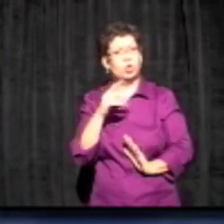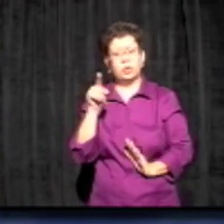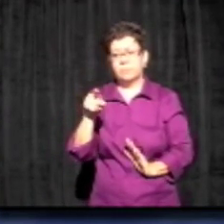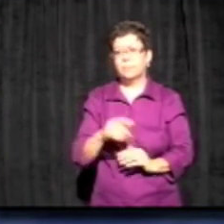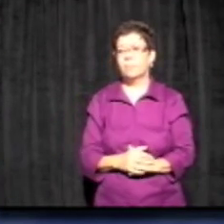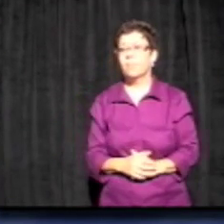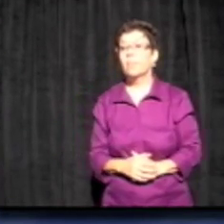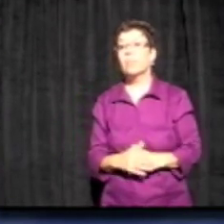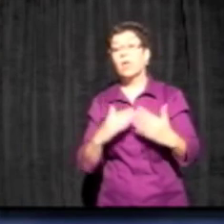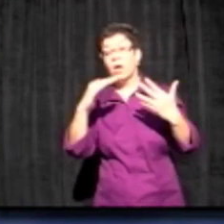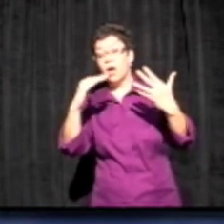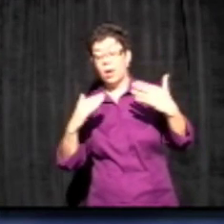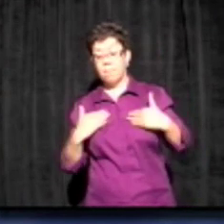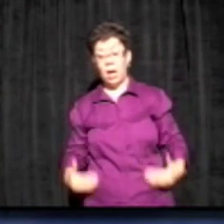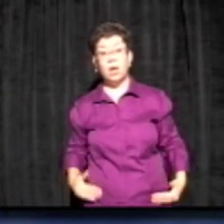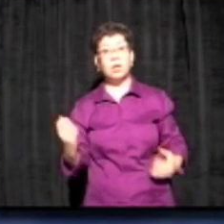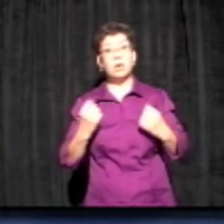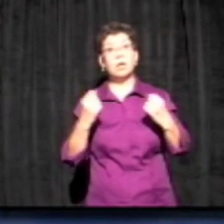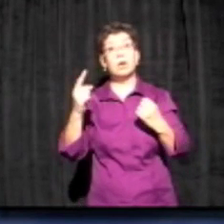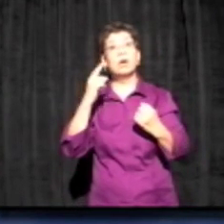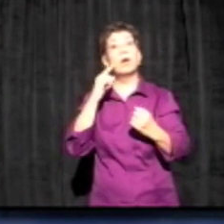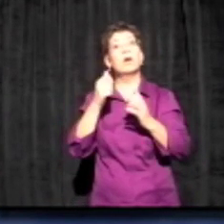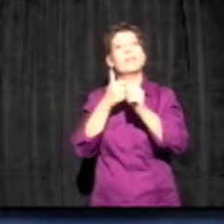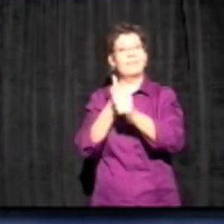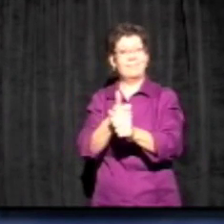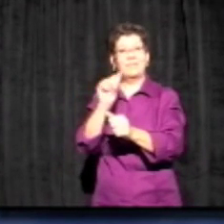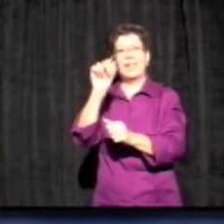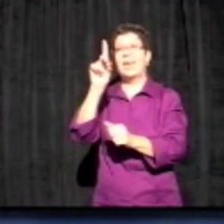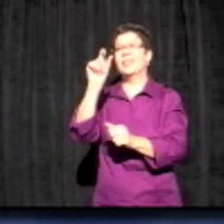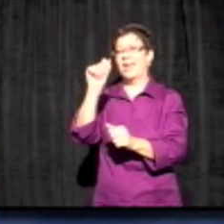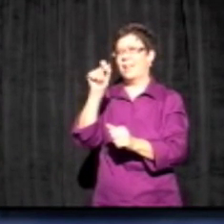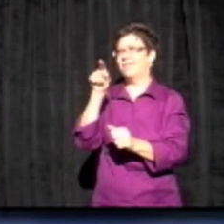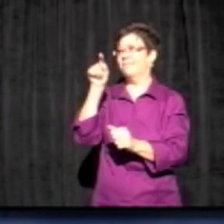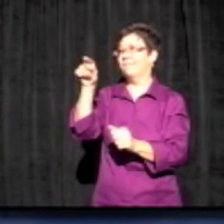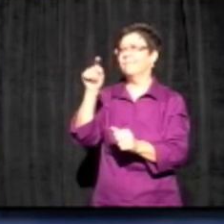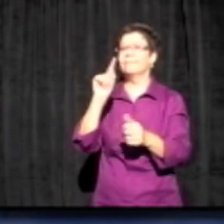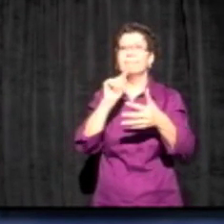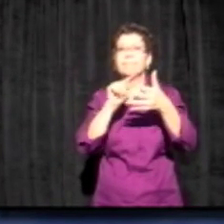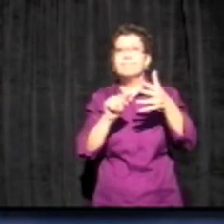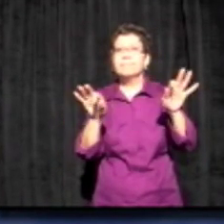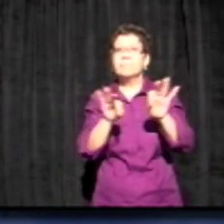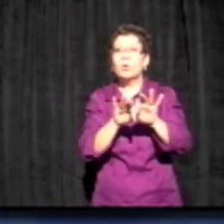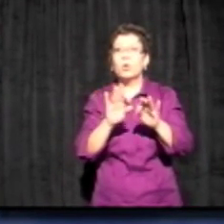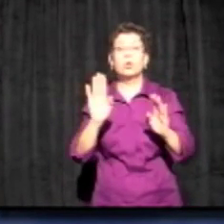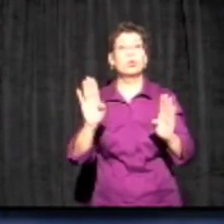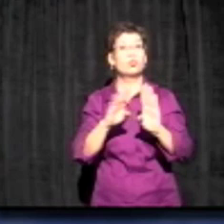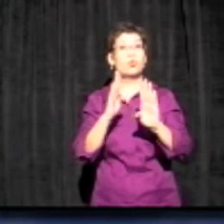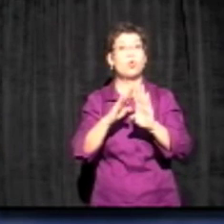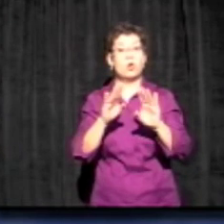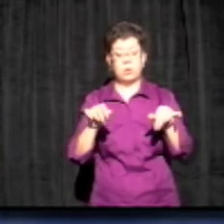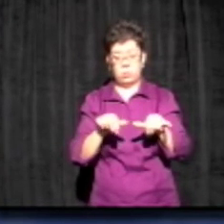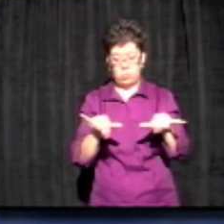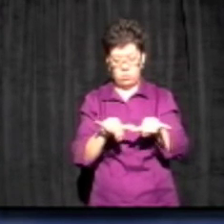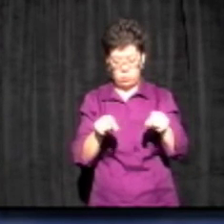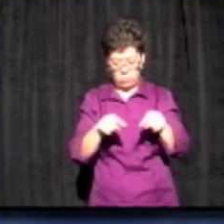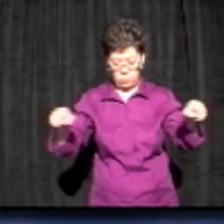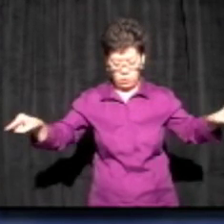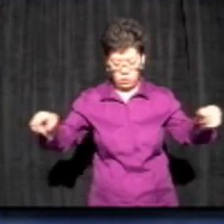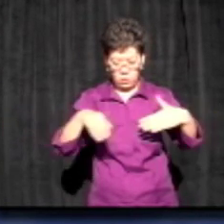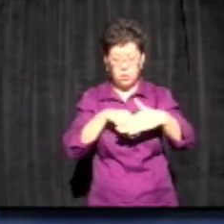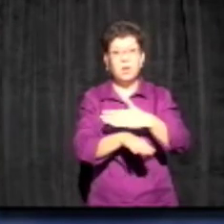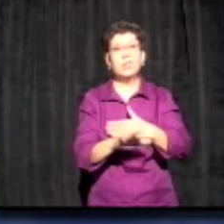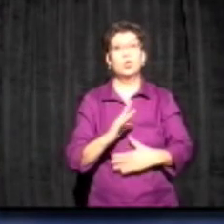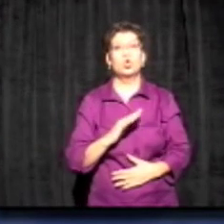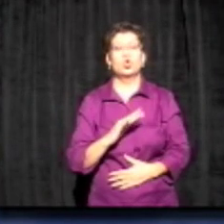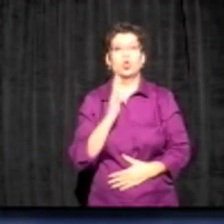The rest of the body was designed around the ADA guidelines, with its key elements being the door opening and the integrated ramp.